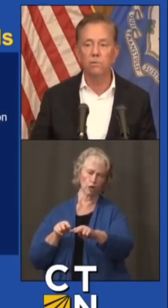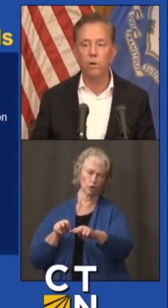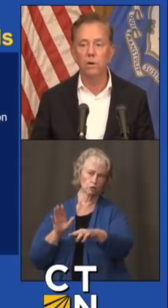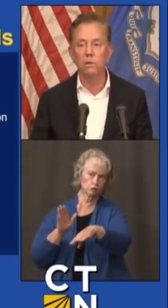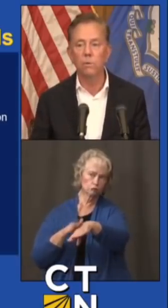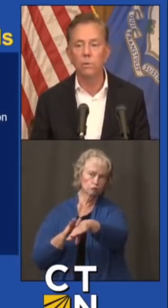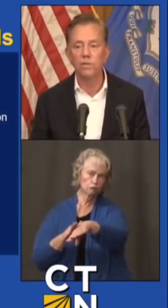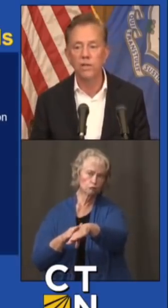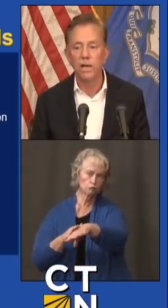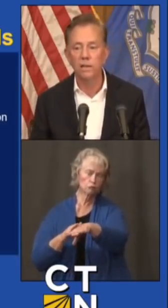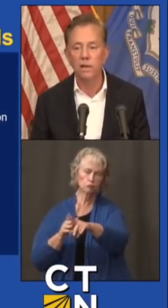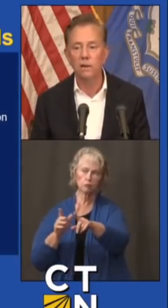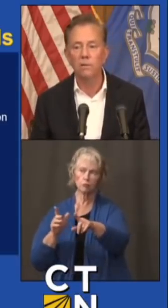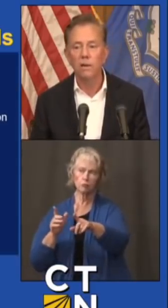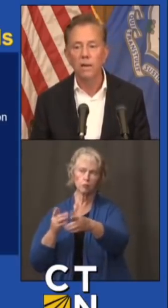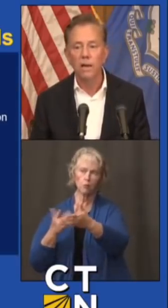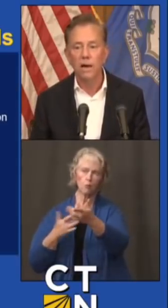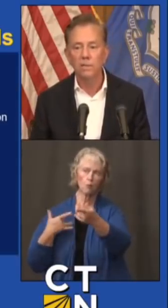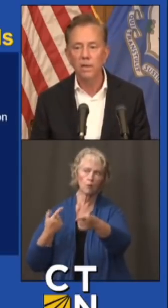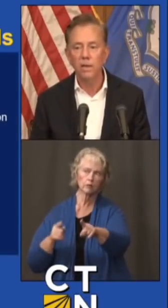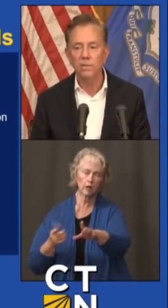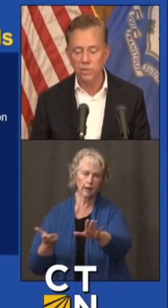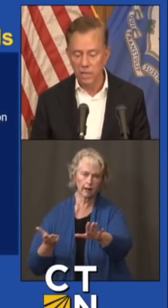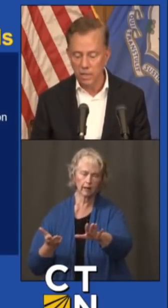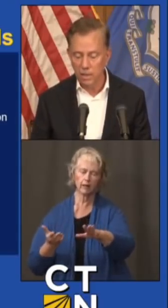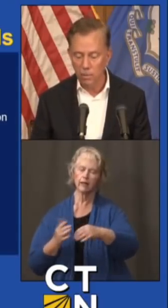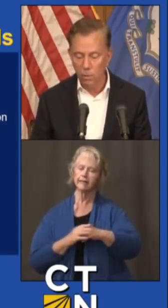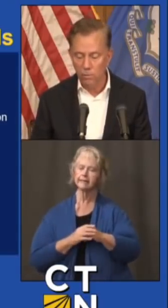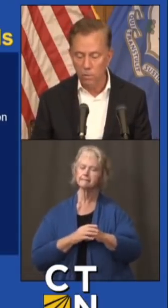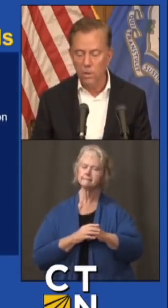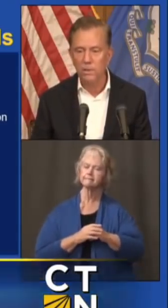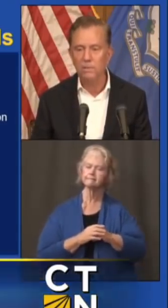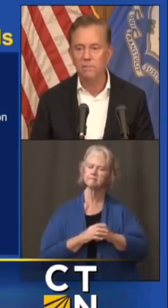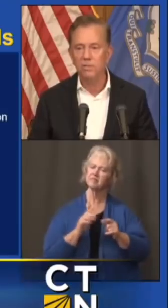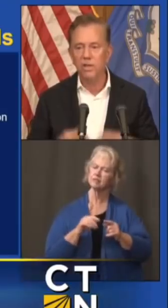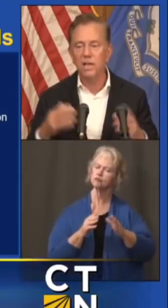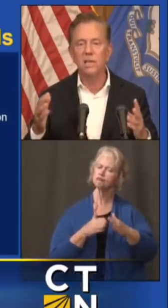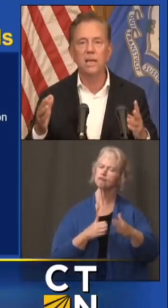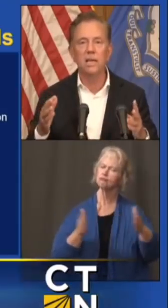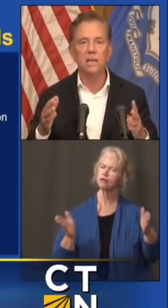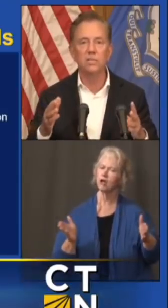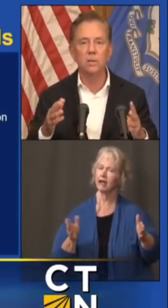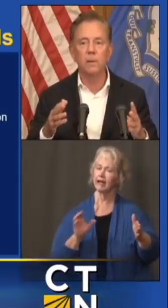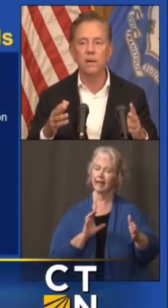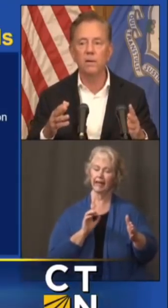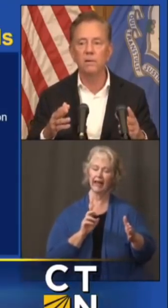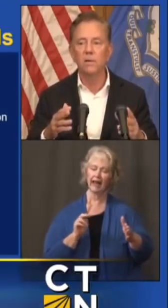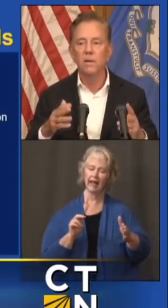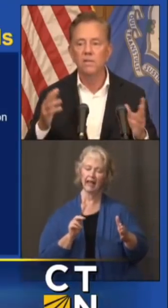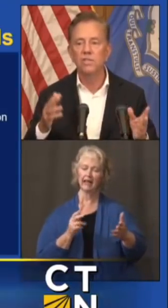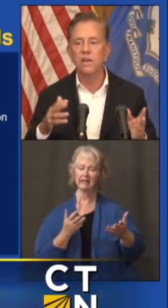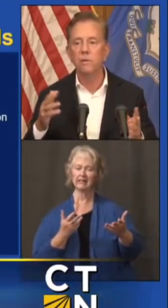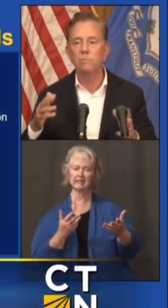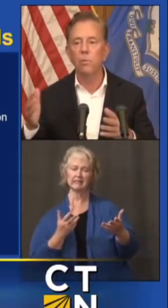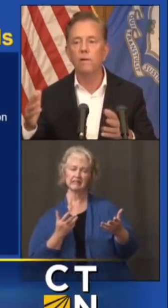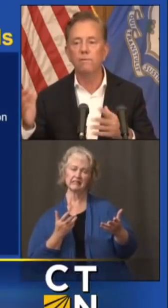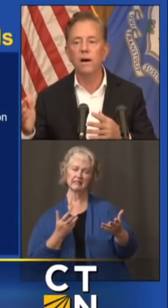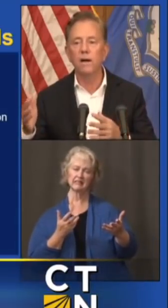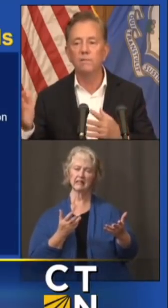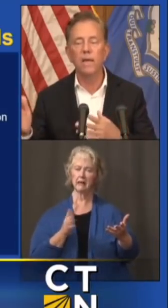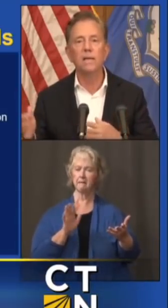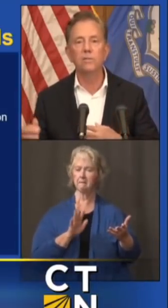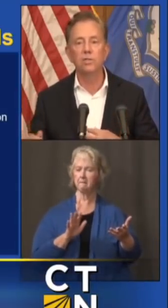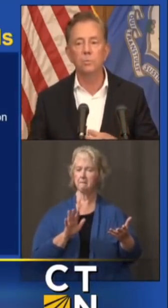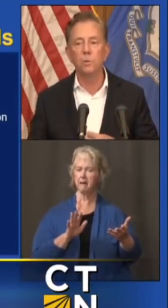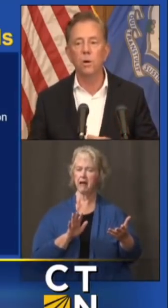reminders of where we stand there. I think you can see overall that, let's say, Connecticut is at about